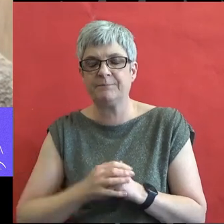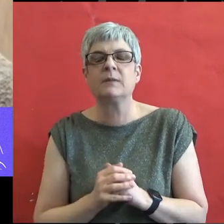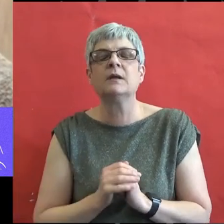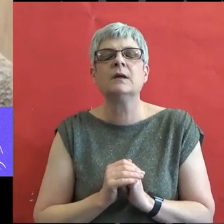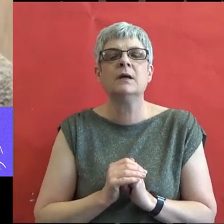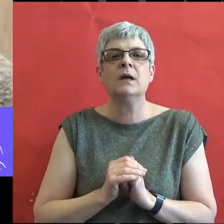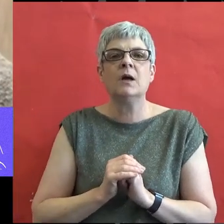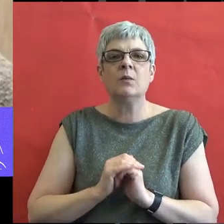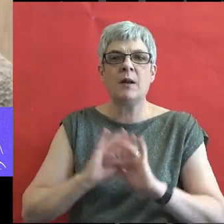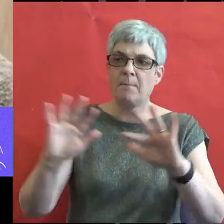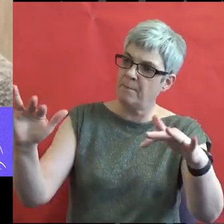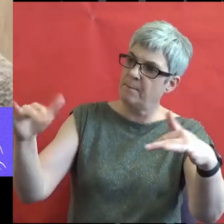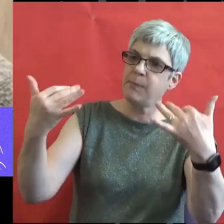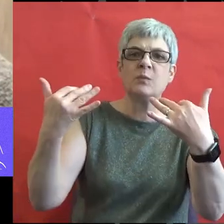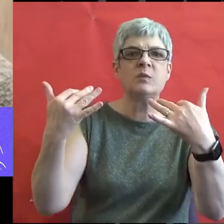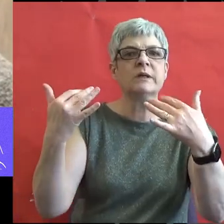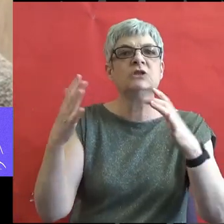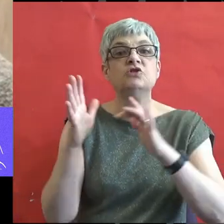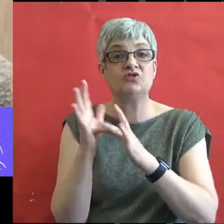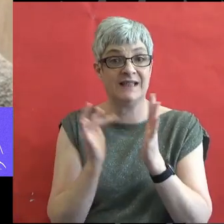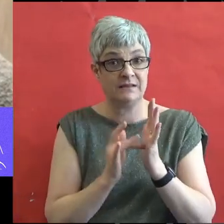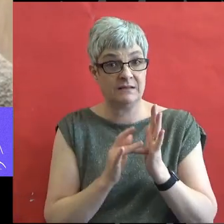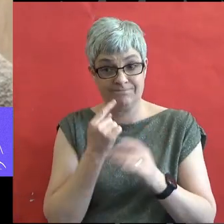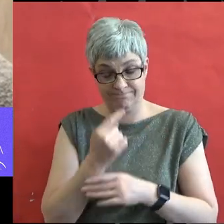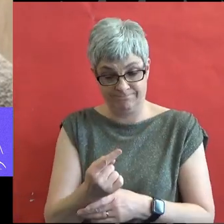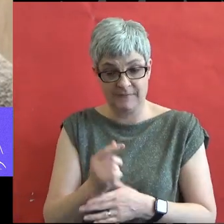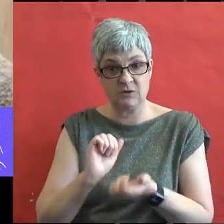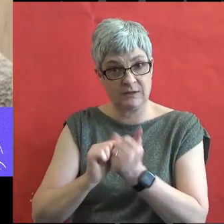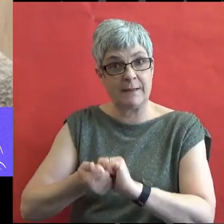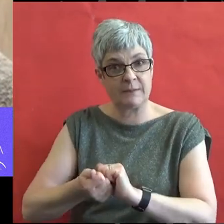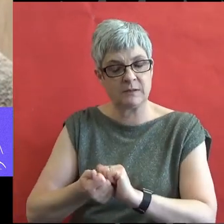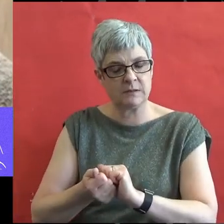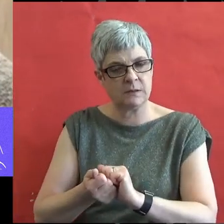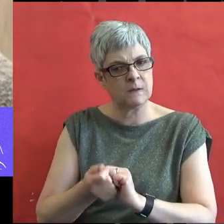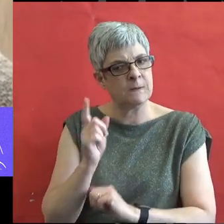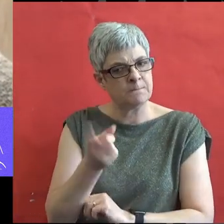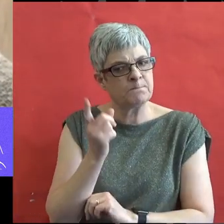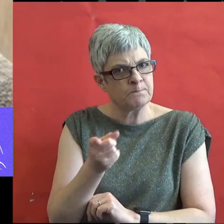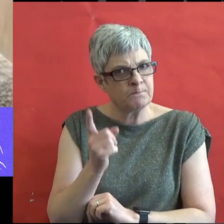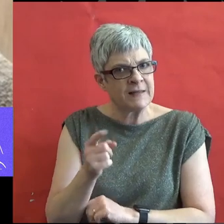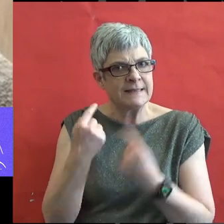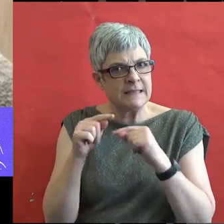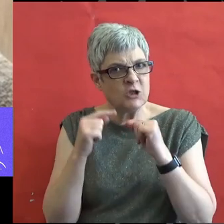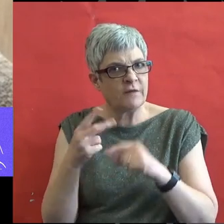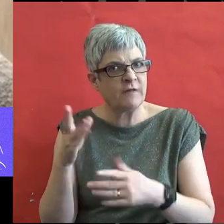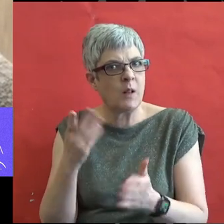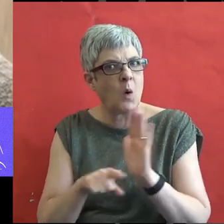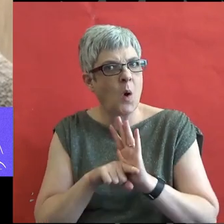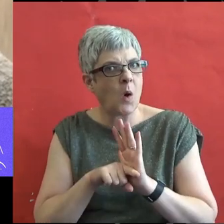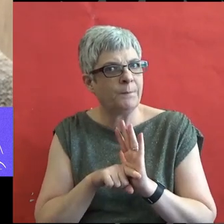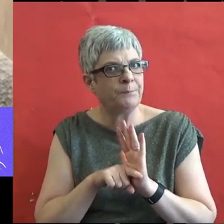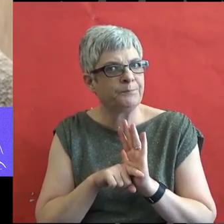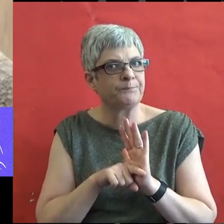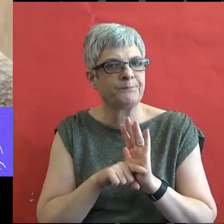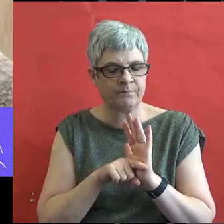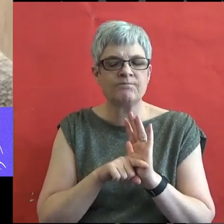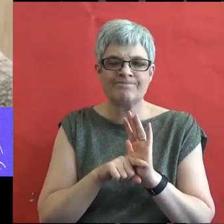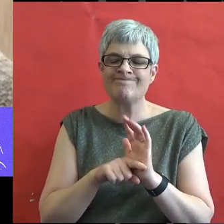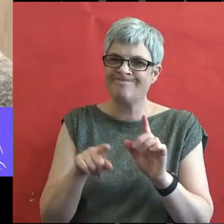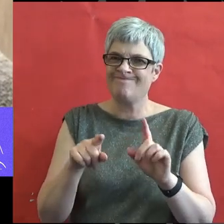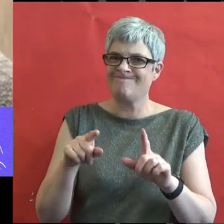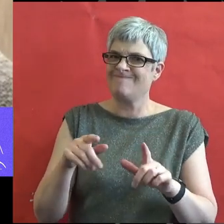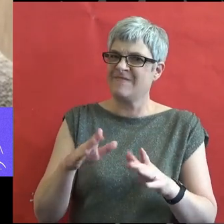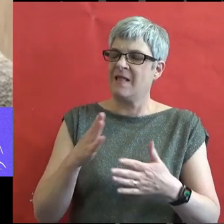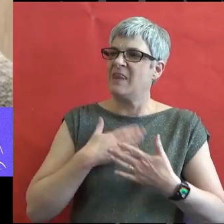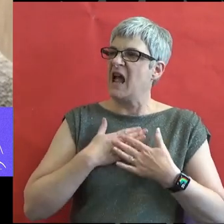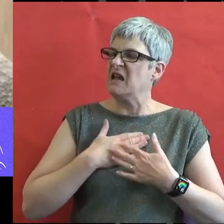While all the people were listening, Jesus said to his disciples, "Beware of the teachers of the law. They like